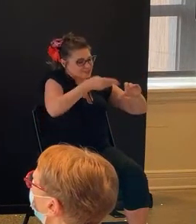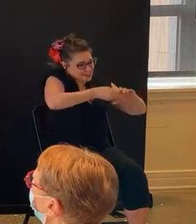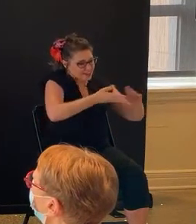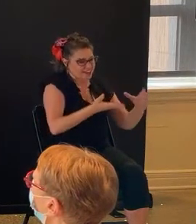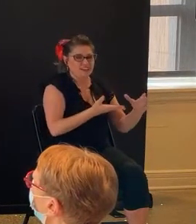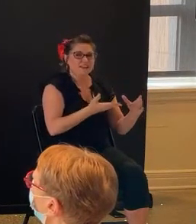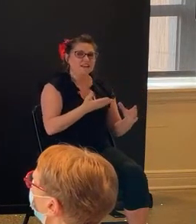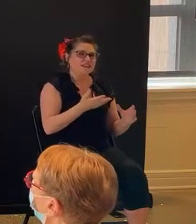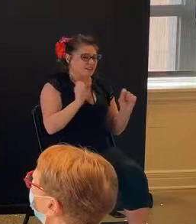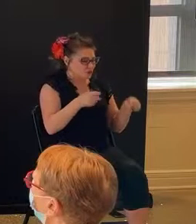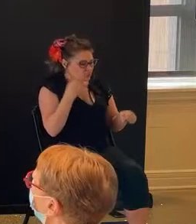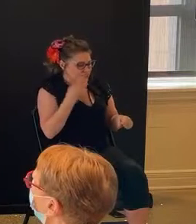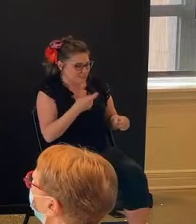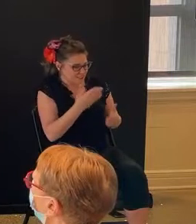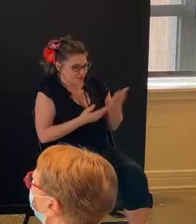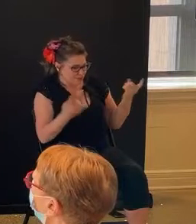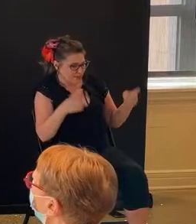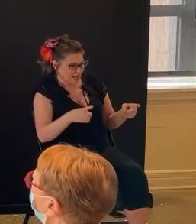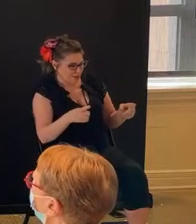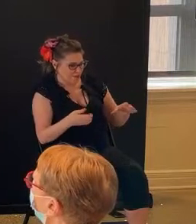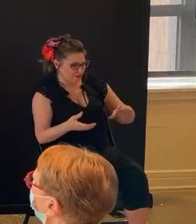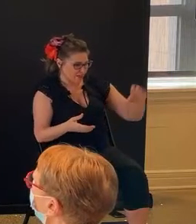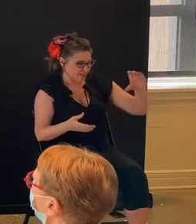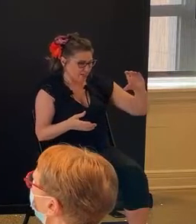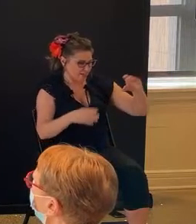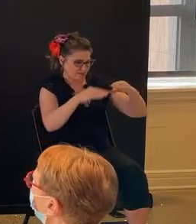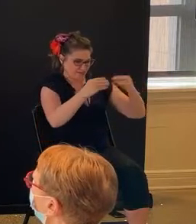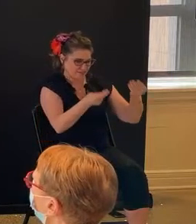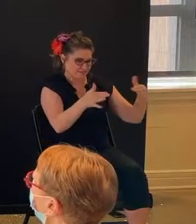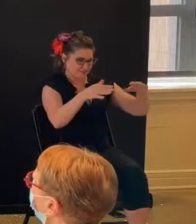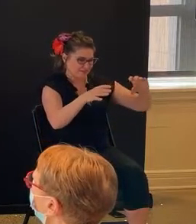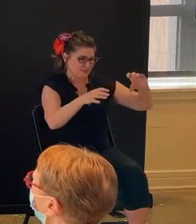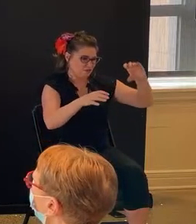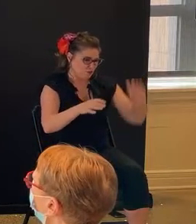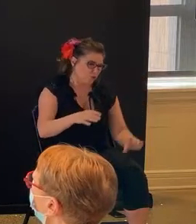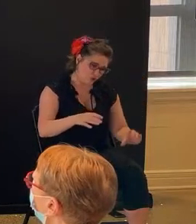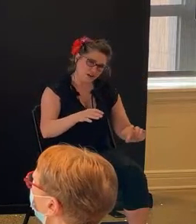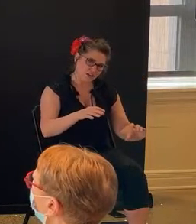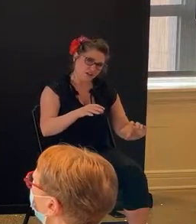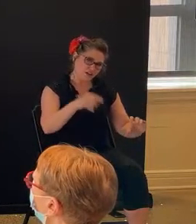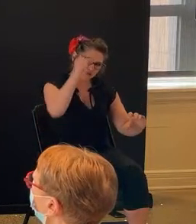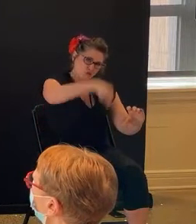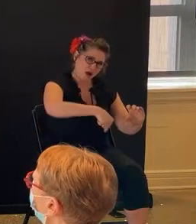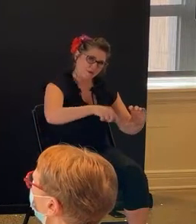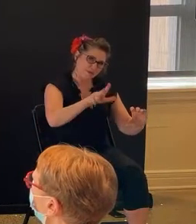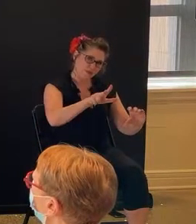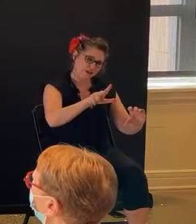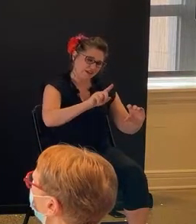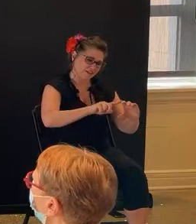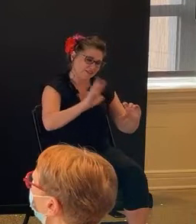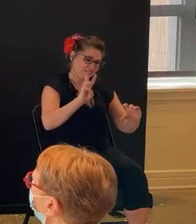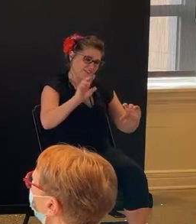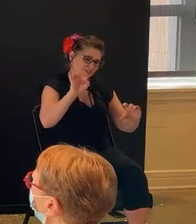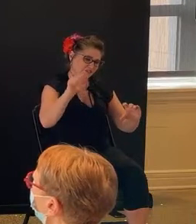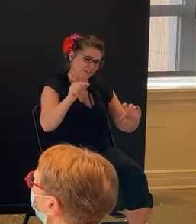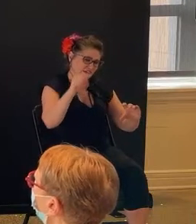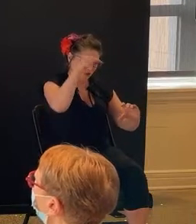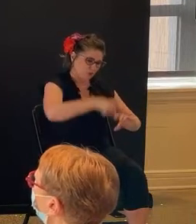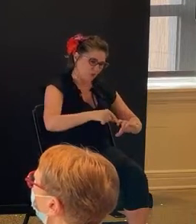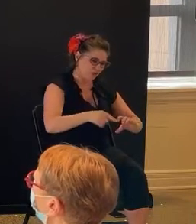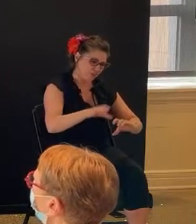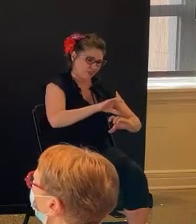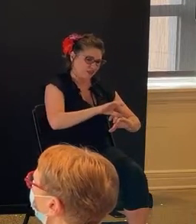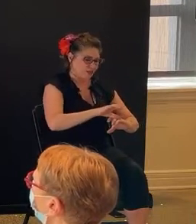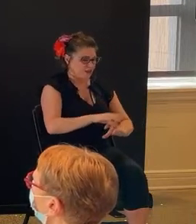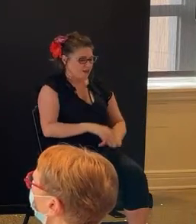happened, boom, to cause that ground to drop 3 to 6 feet all at once. And as he looked up and down the